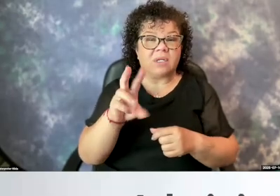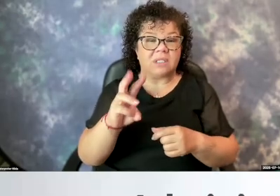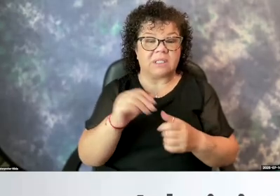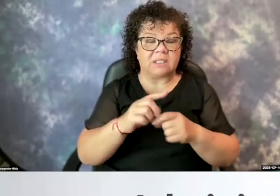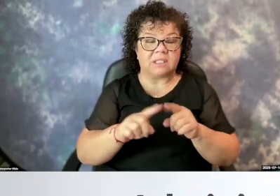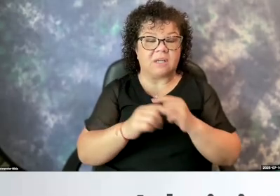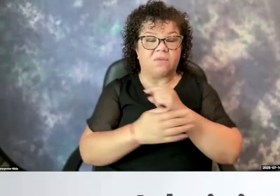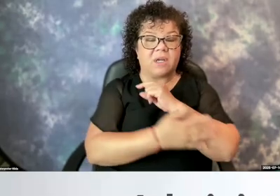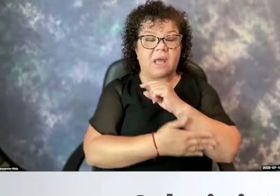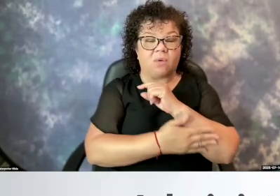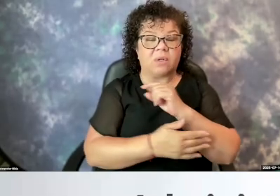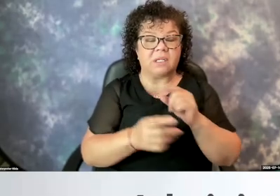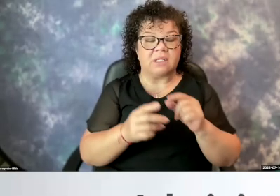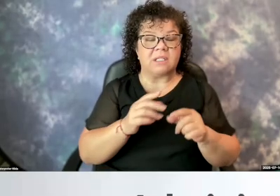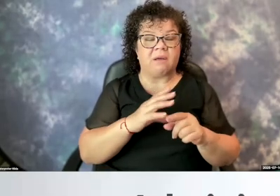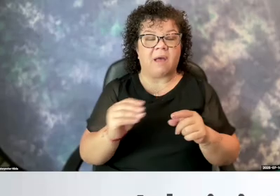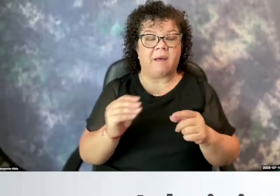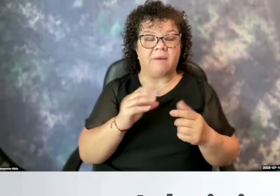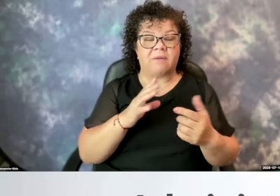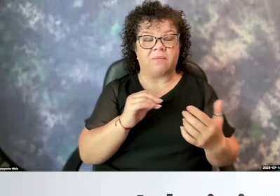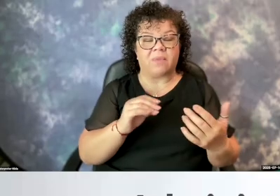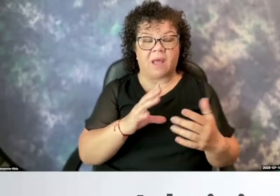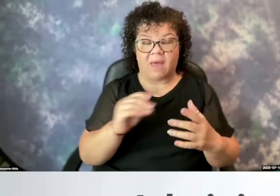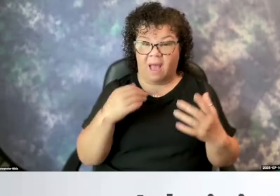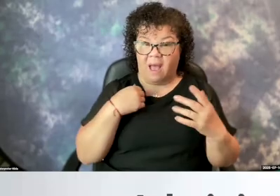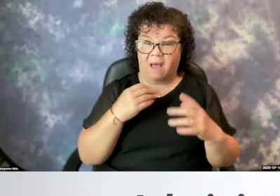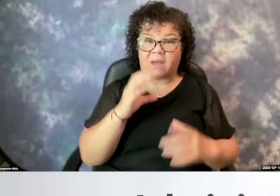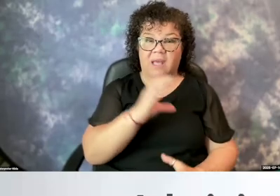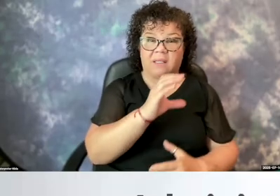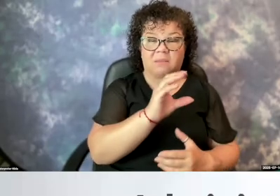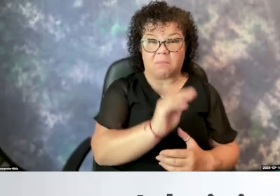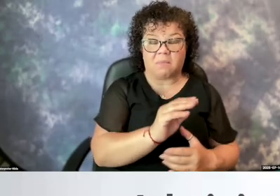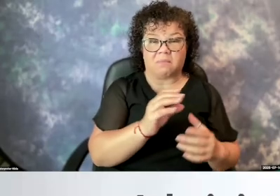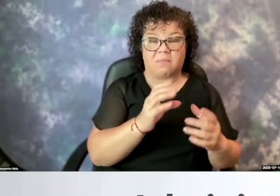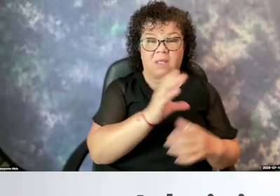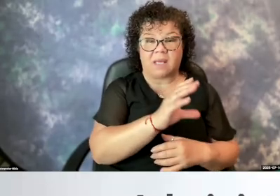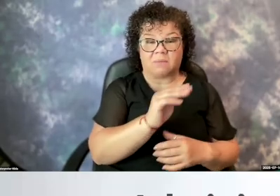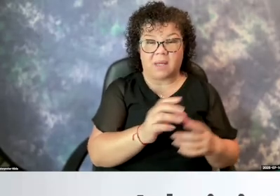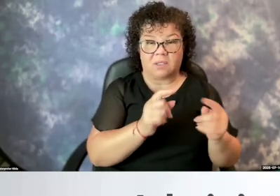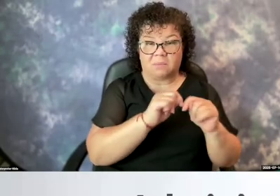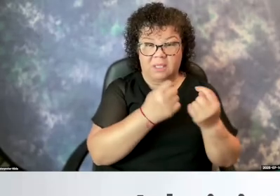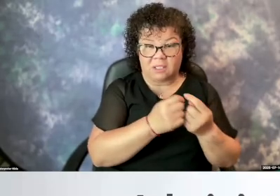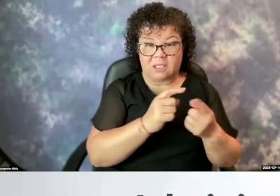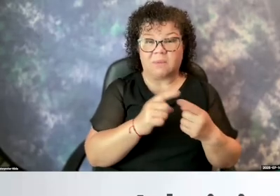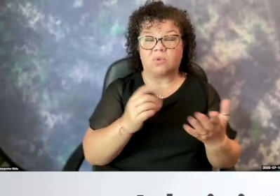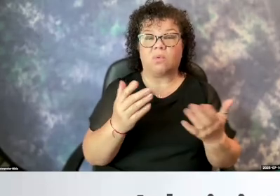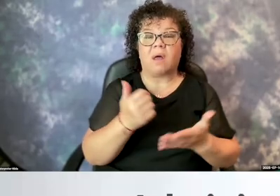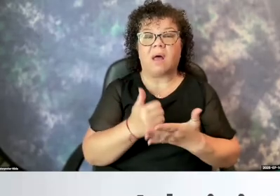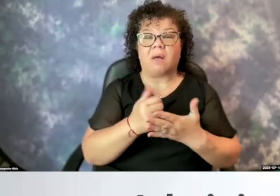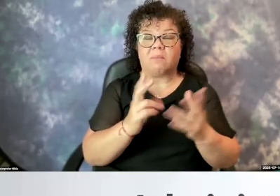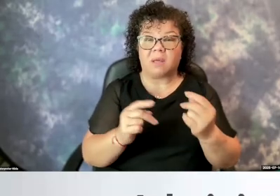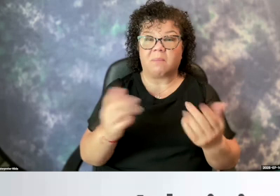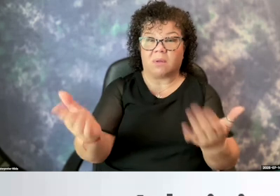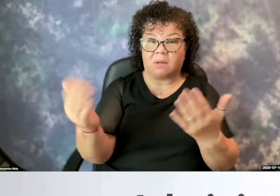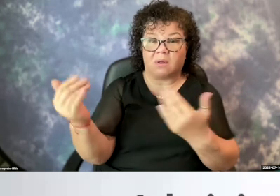network of 31 outreach partners and counting, an application support web tool called the Benefits Finder, a case management team that